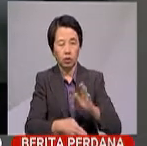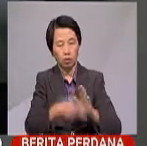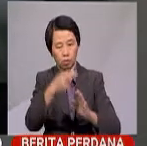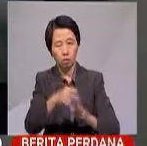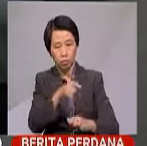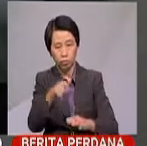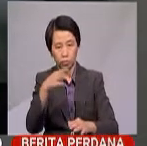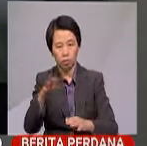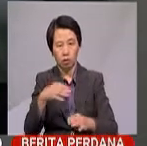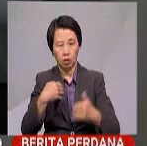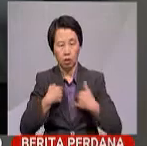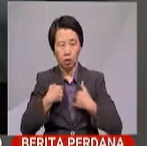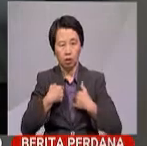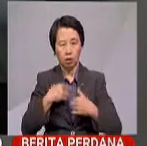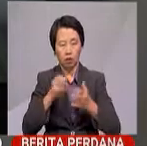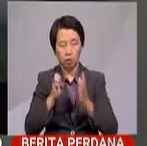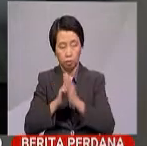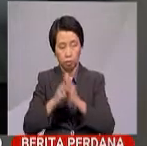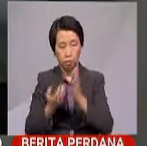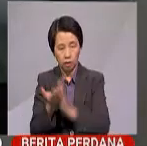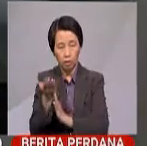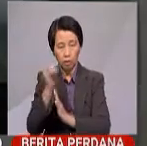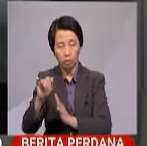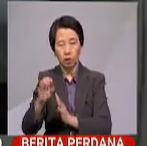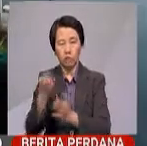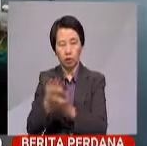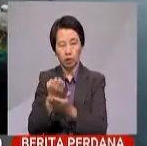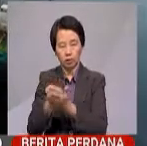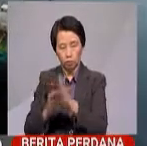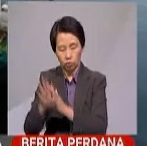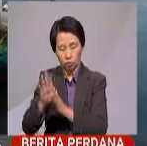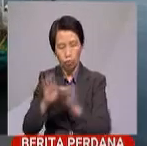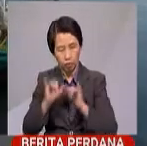on economic growth so you want to maintain economic